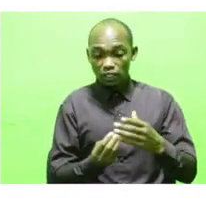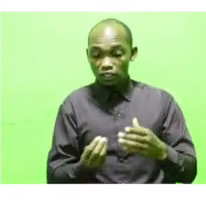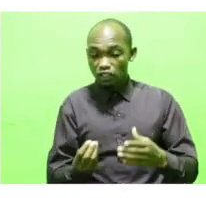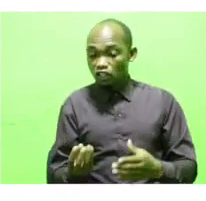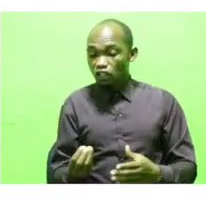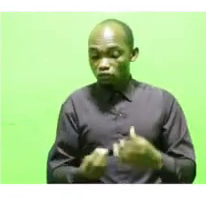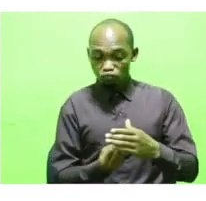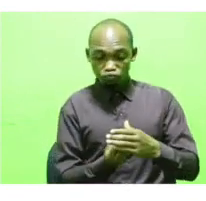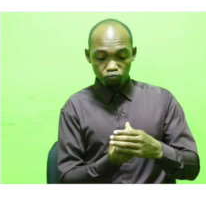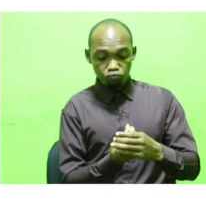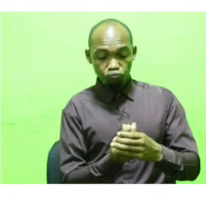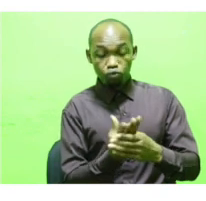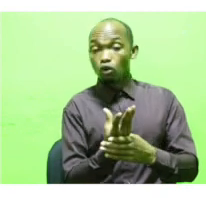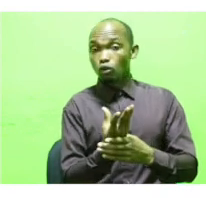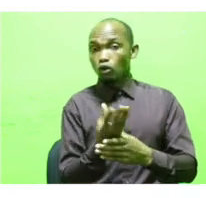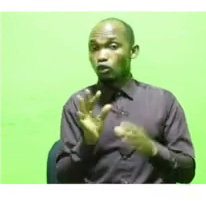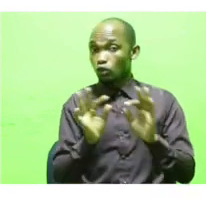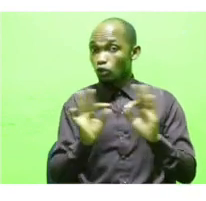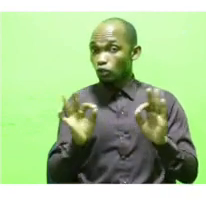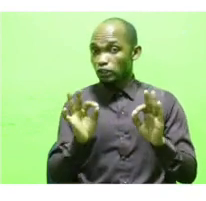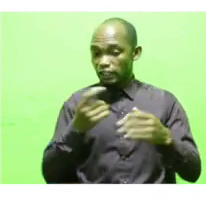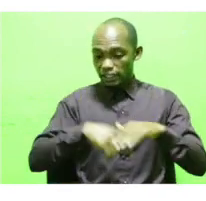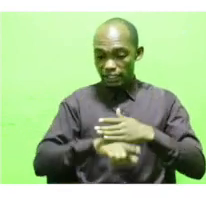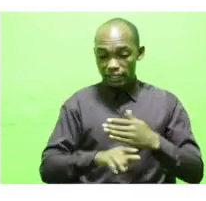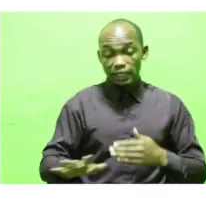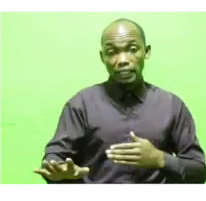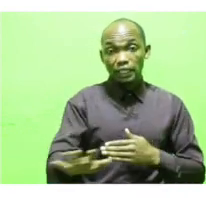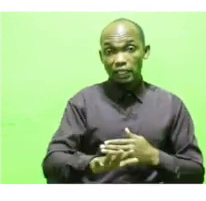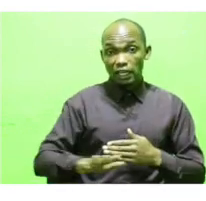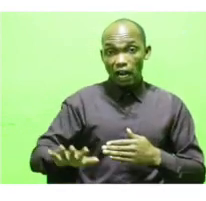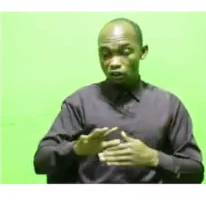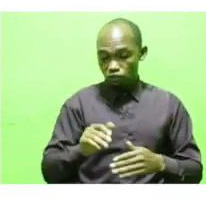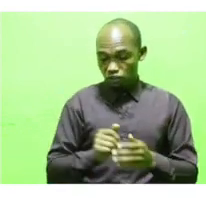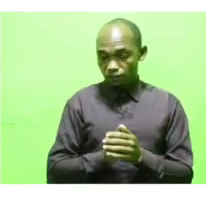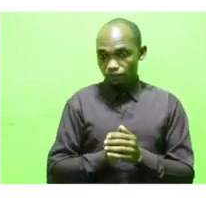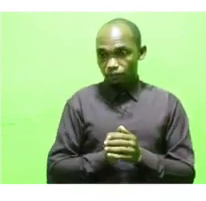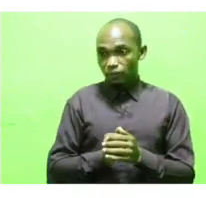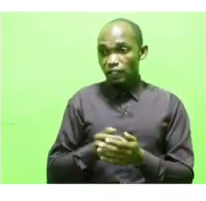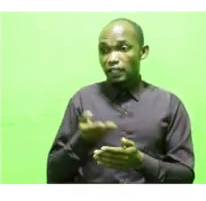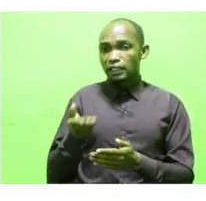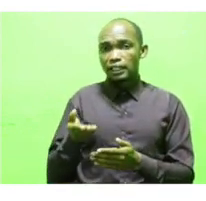So first of all, in unfavorable conditions such as intense heat, drought,